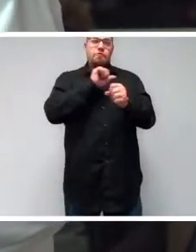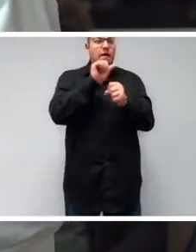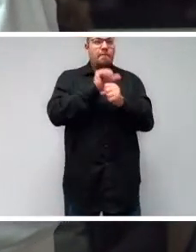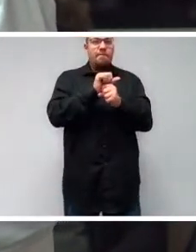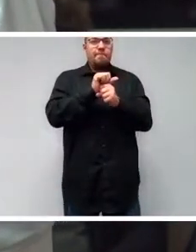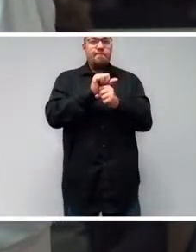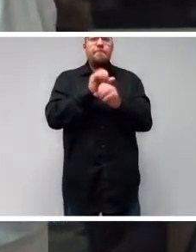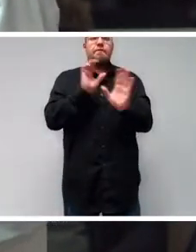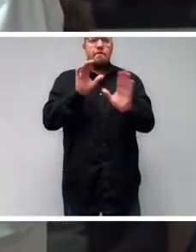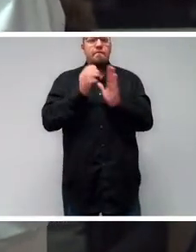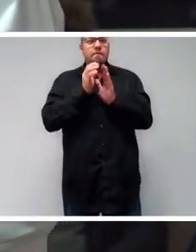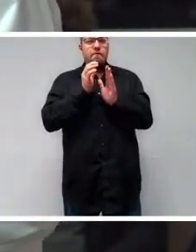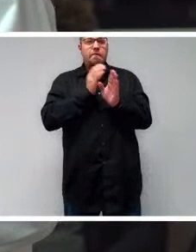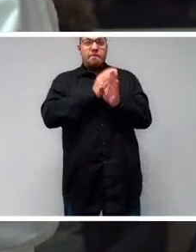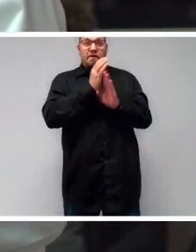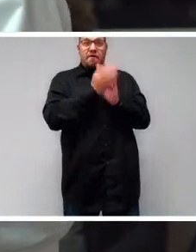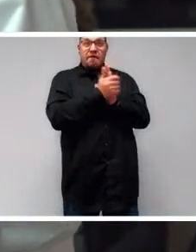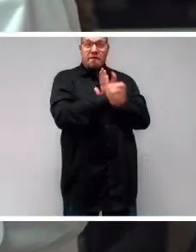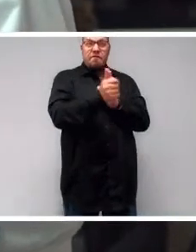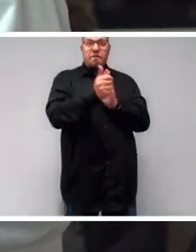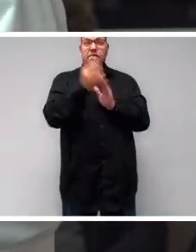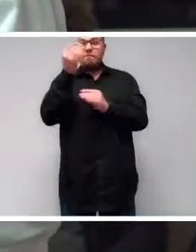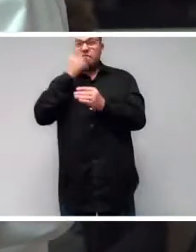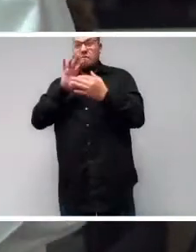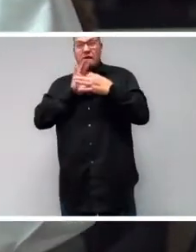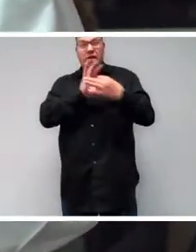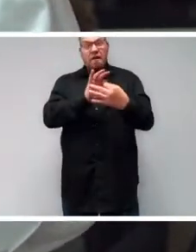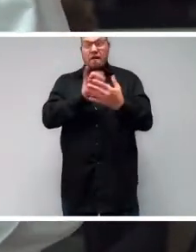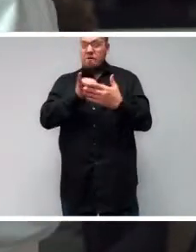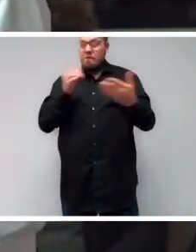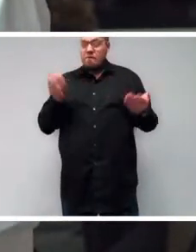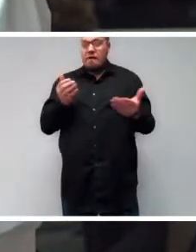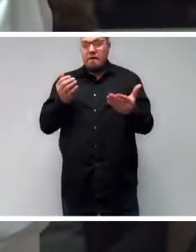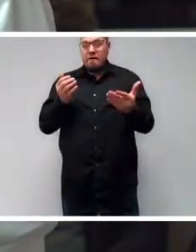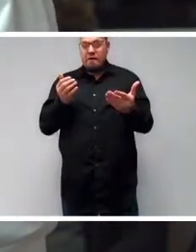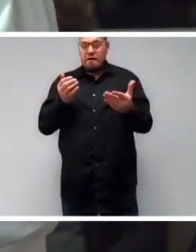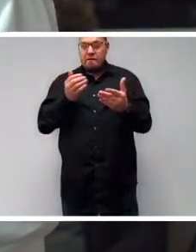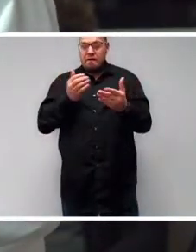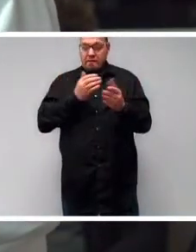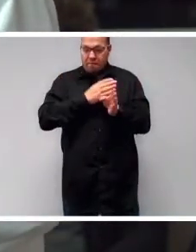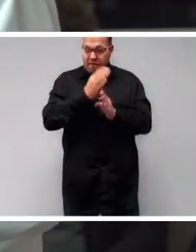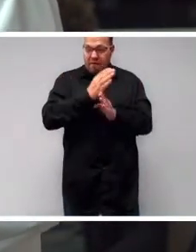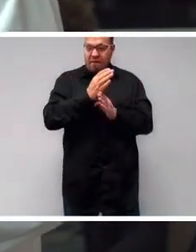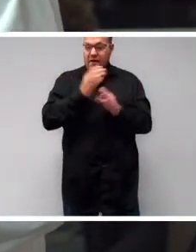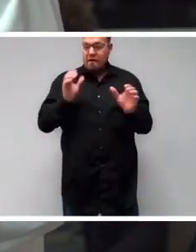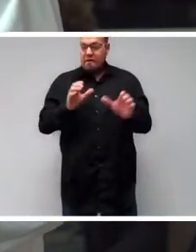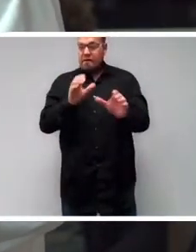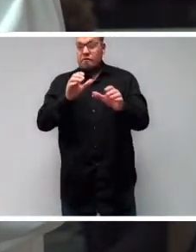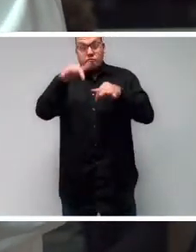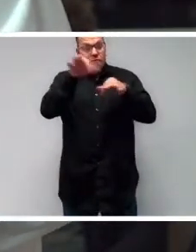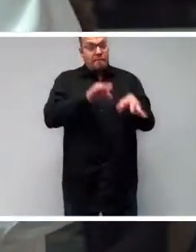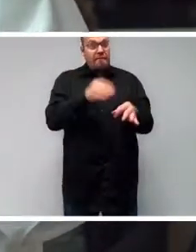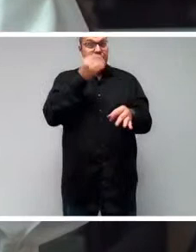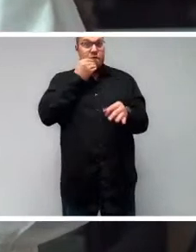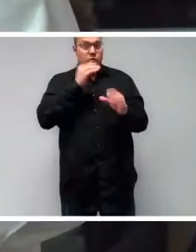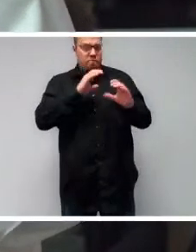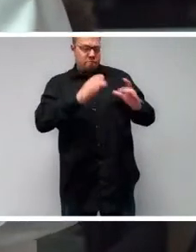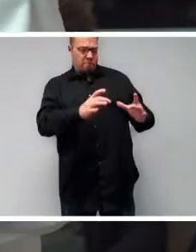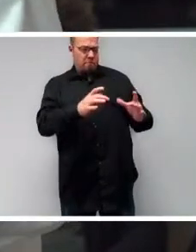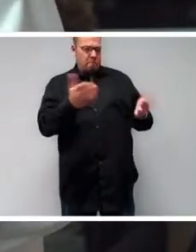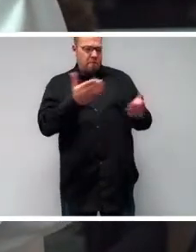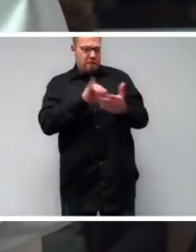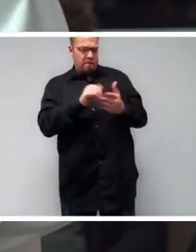Professional skills and culinary related. It would be professionally and accurately describing a dish from the smell,